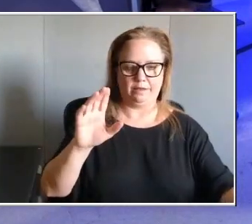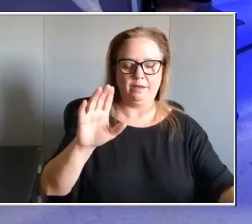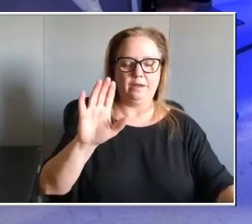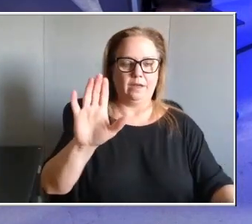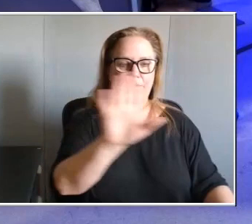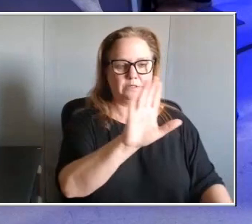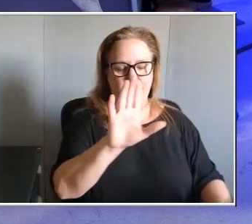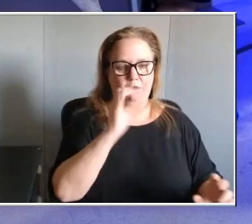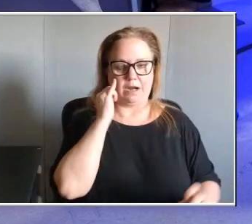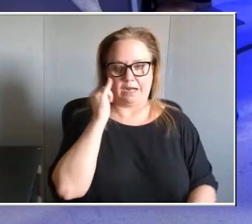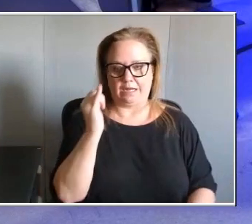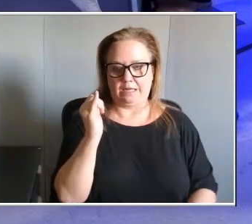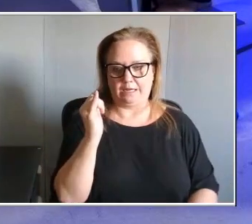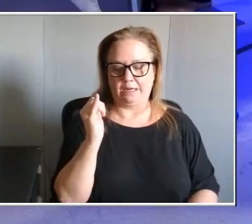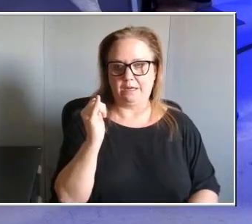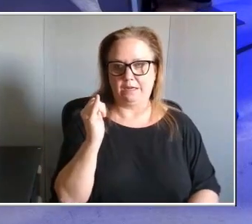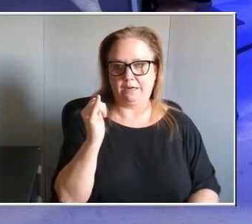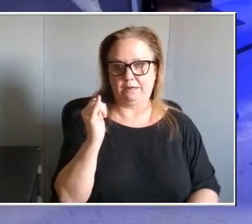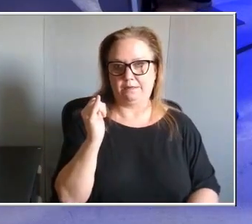I just